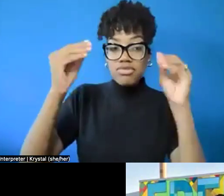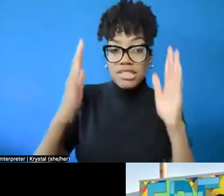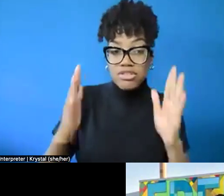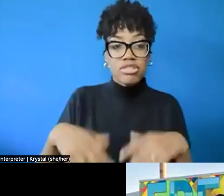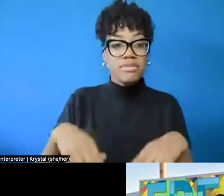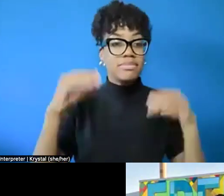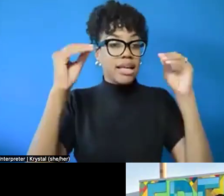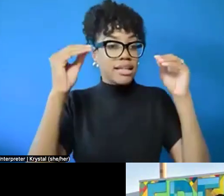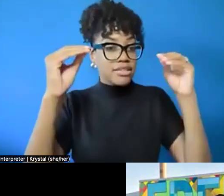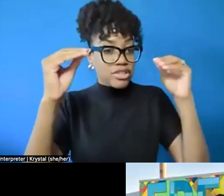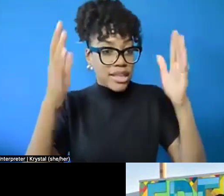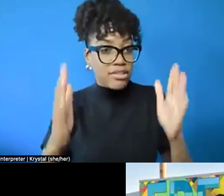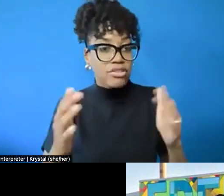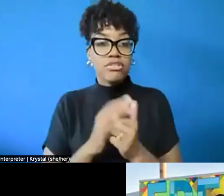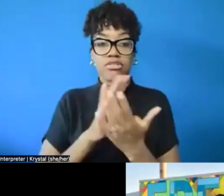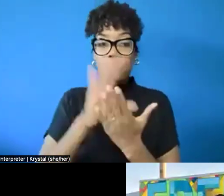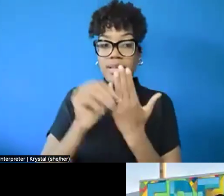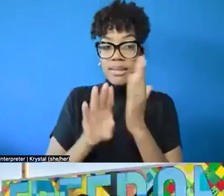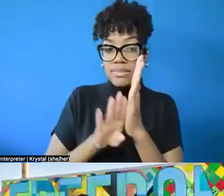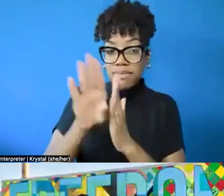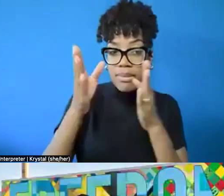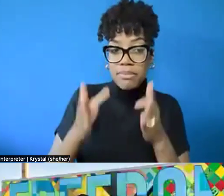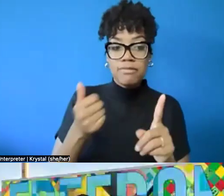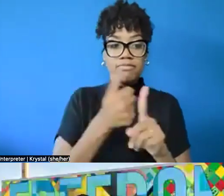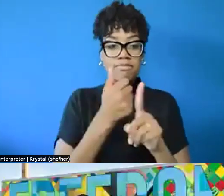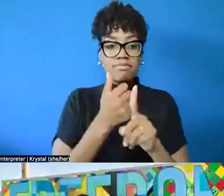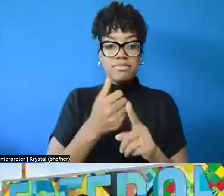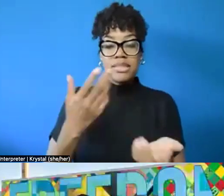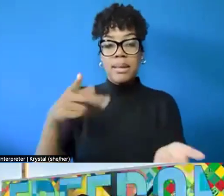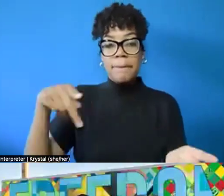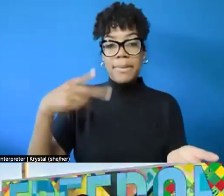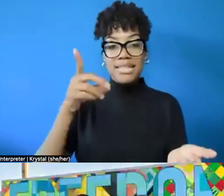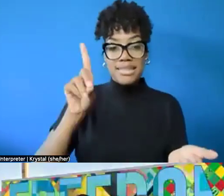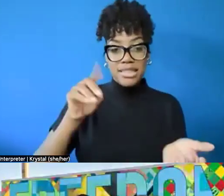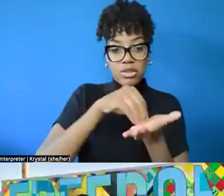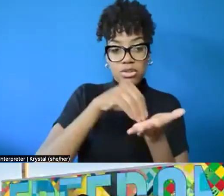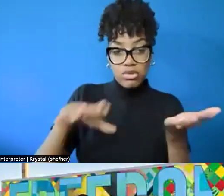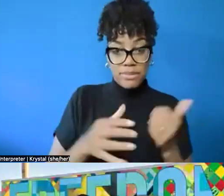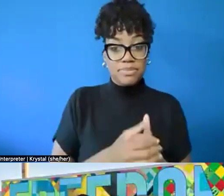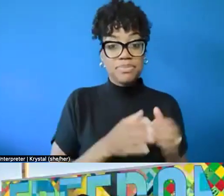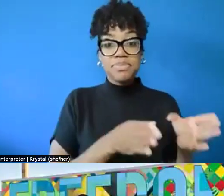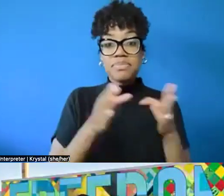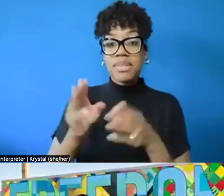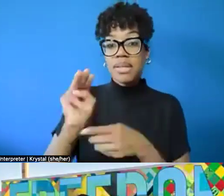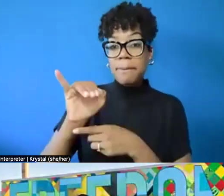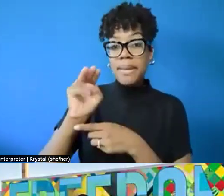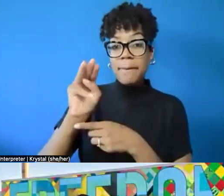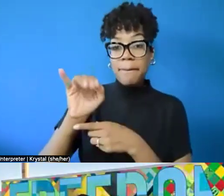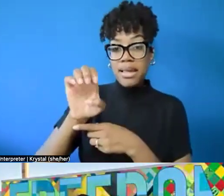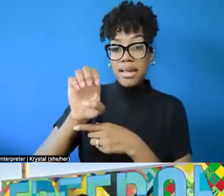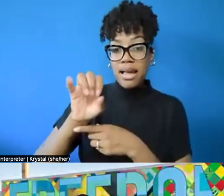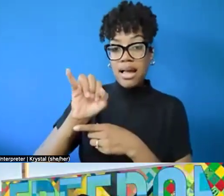with us Mimi Eisen, who is the program manager for the Zinn Education Project, where she writes and edits